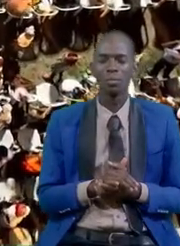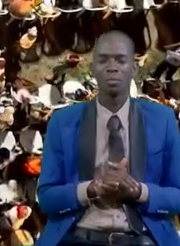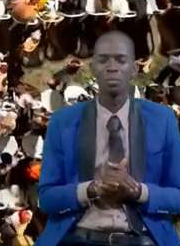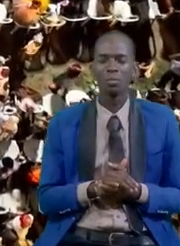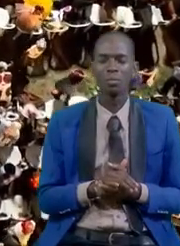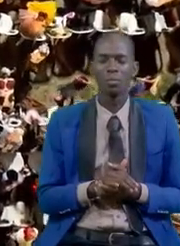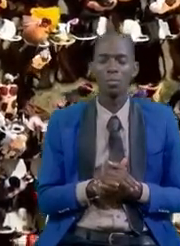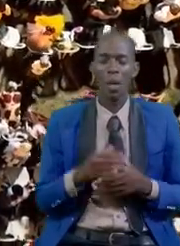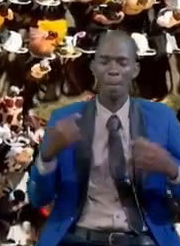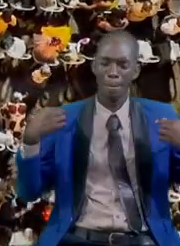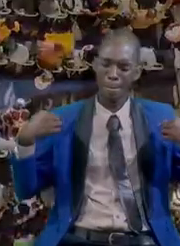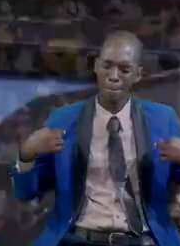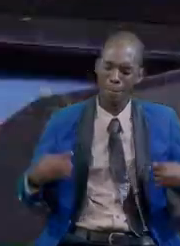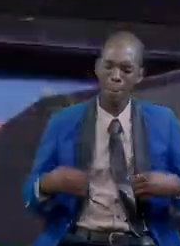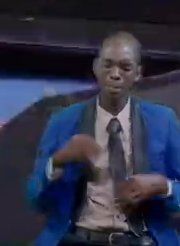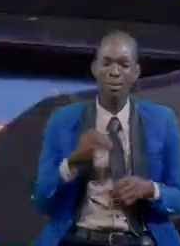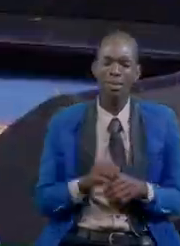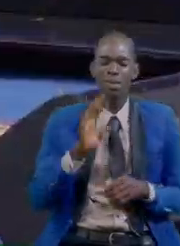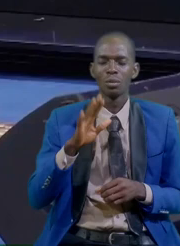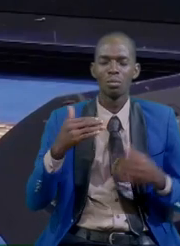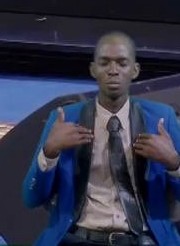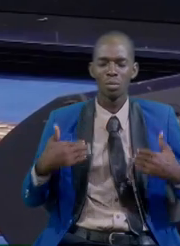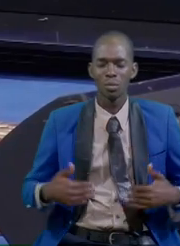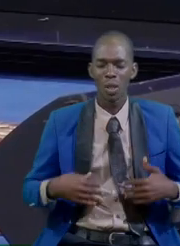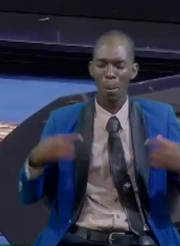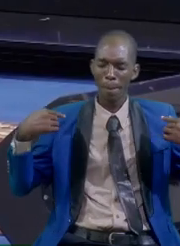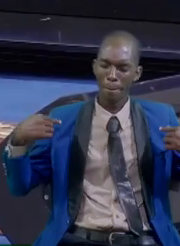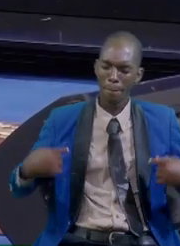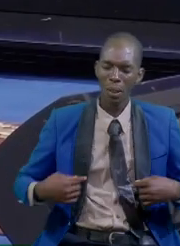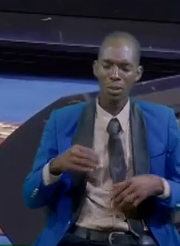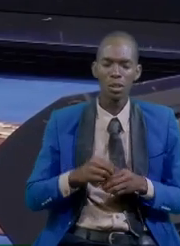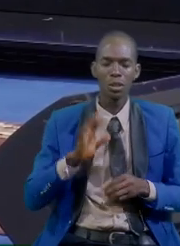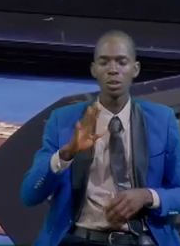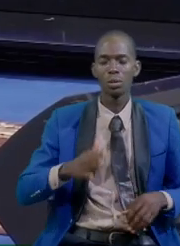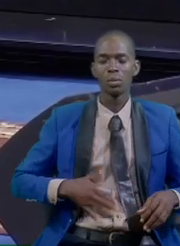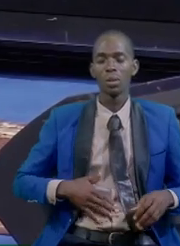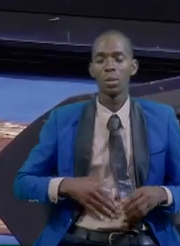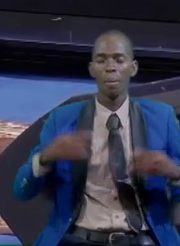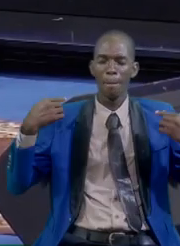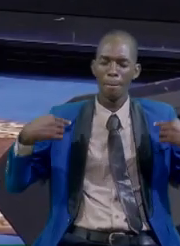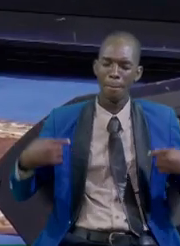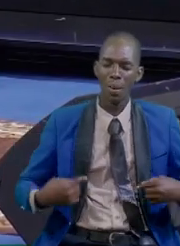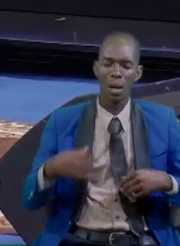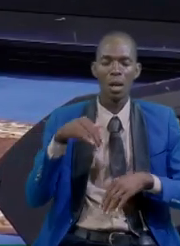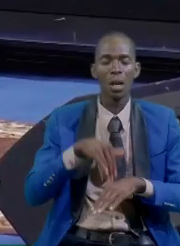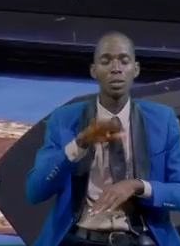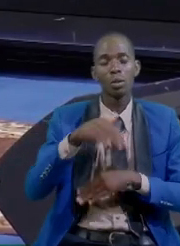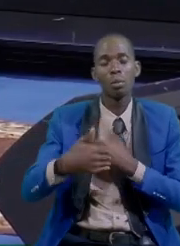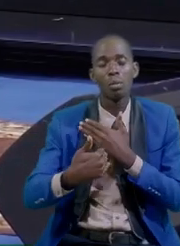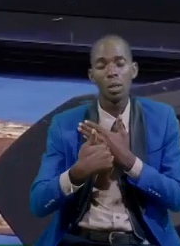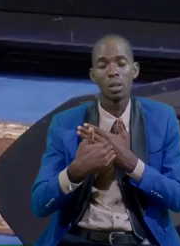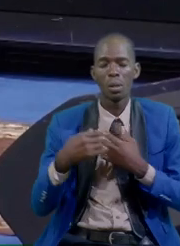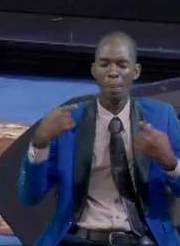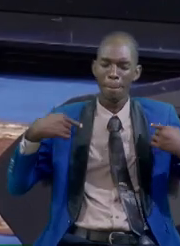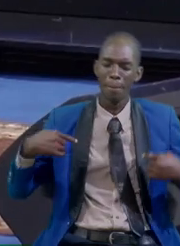Pain in your joints, pain in your tummy, pain at your back,